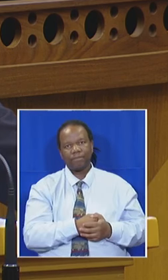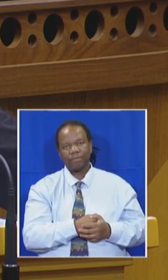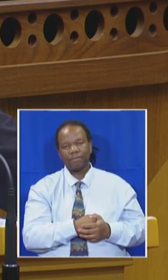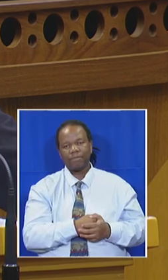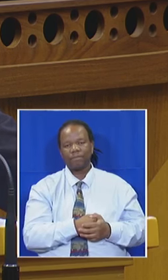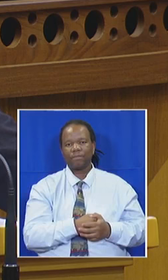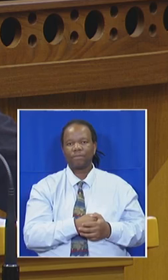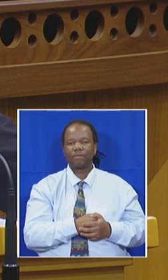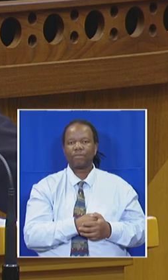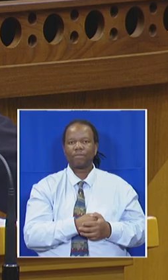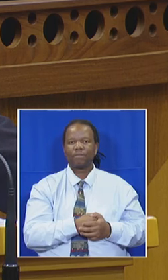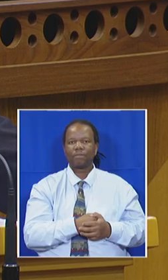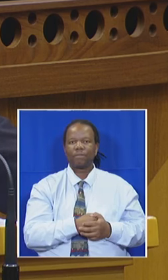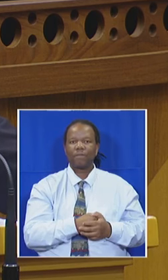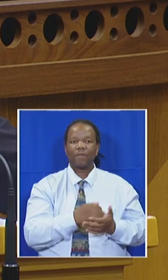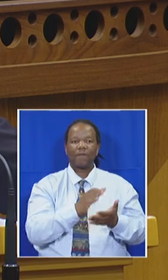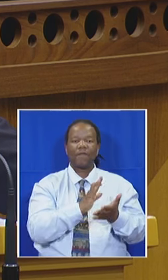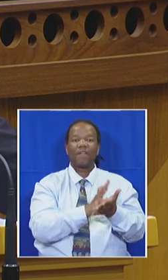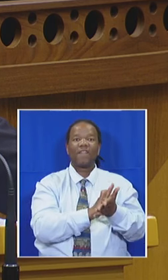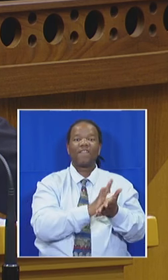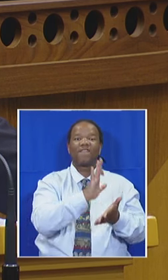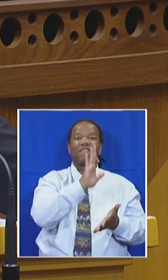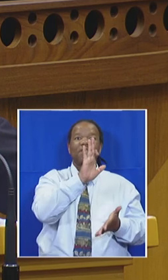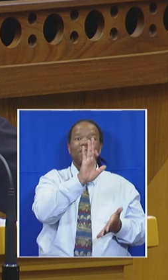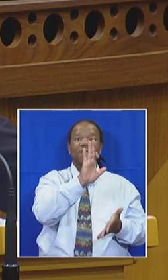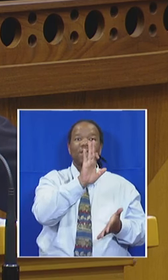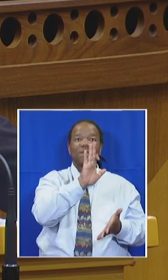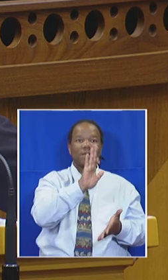13 colored female,